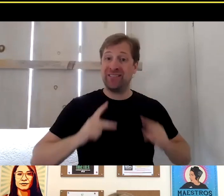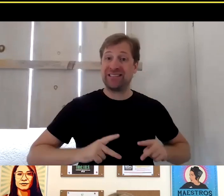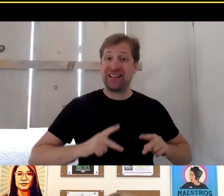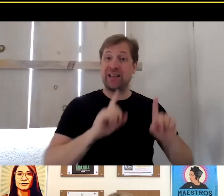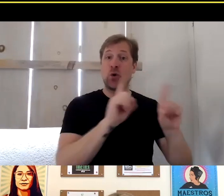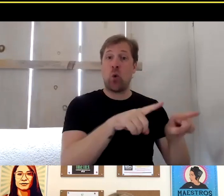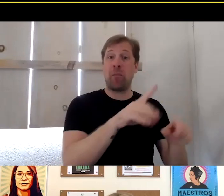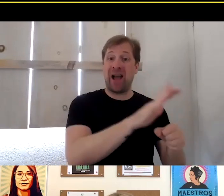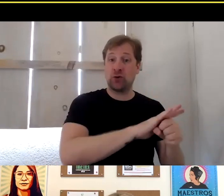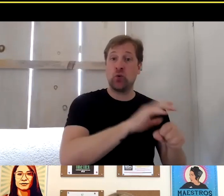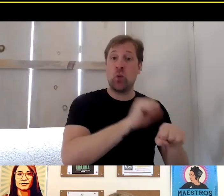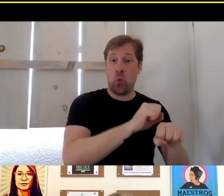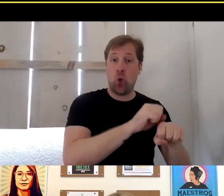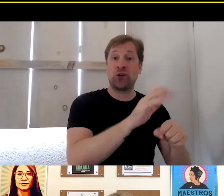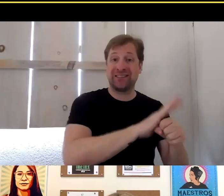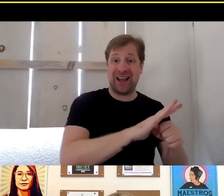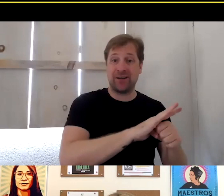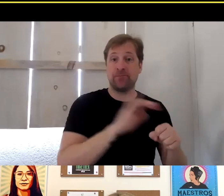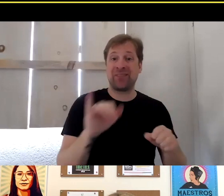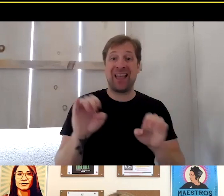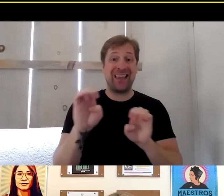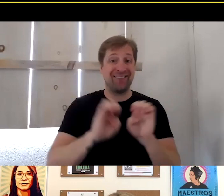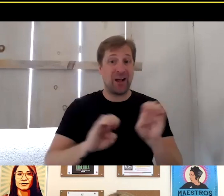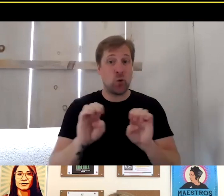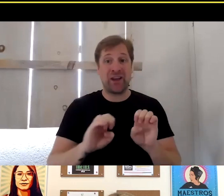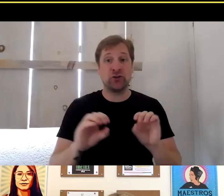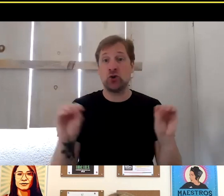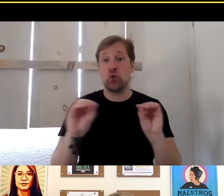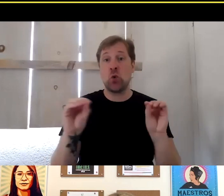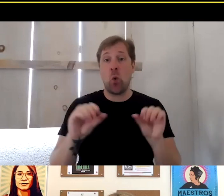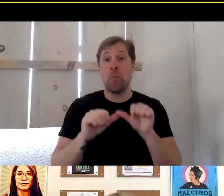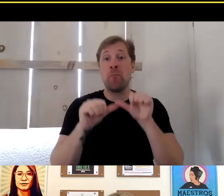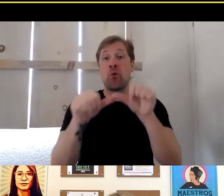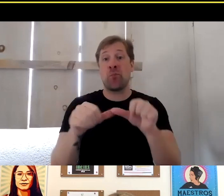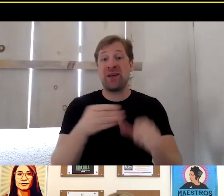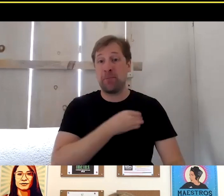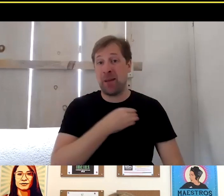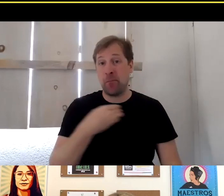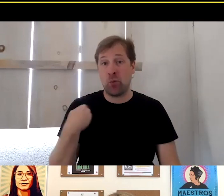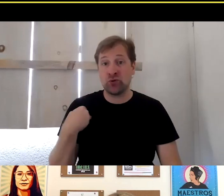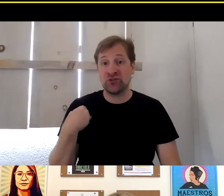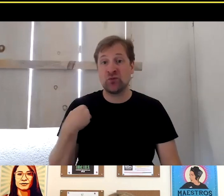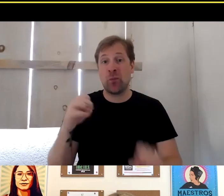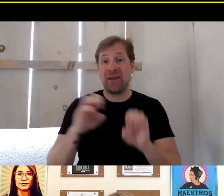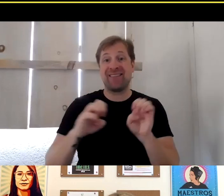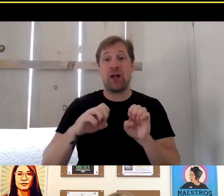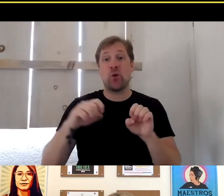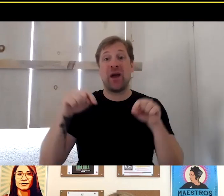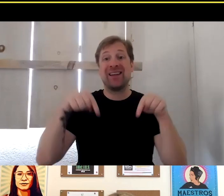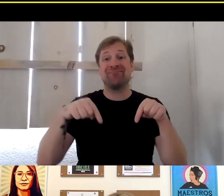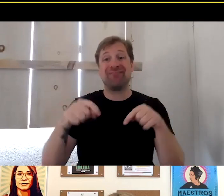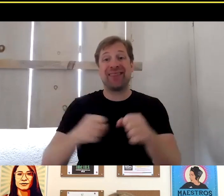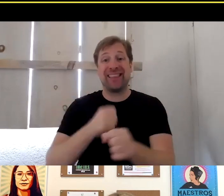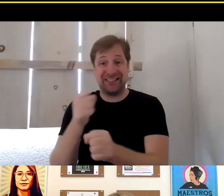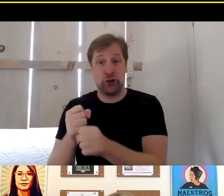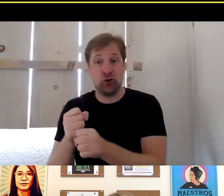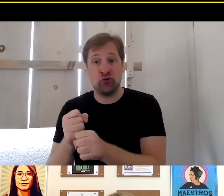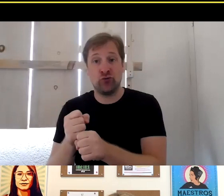to work. In evaluations, no permanent members will be evaluated this year. And as